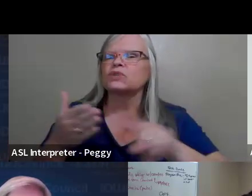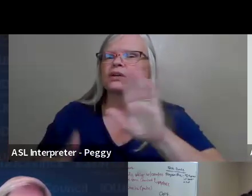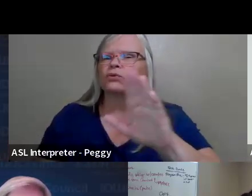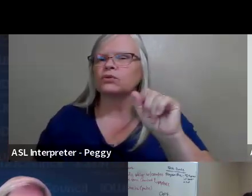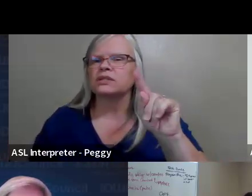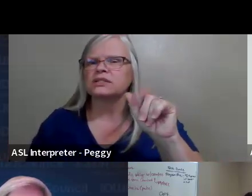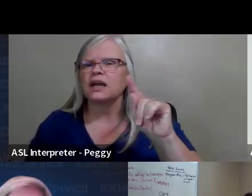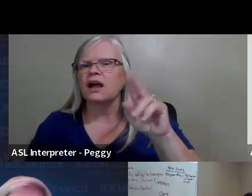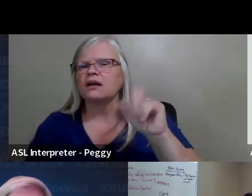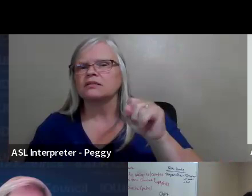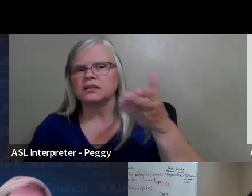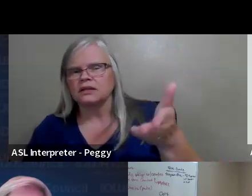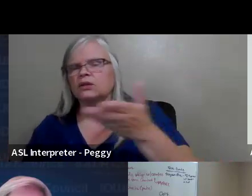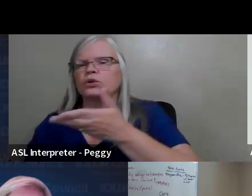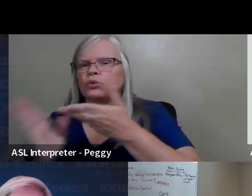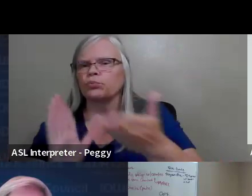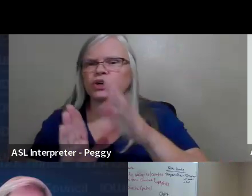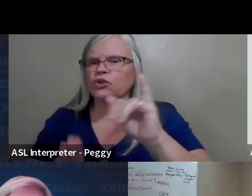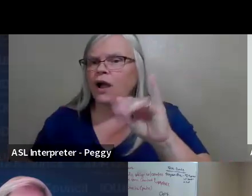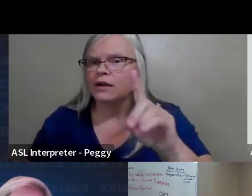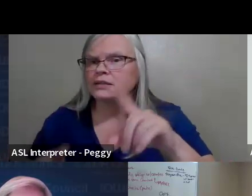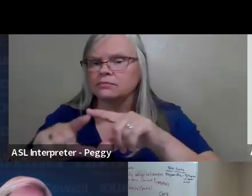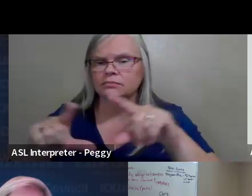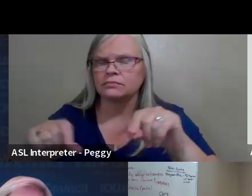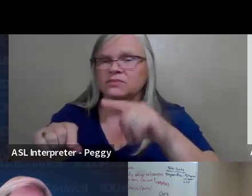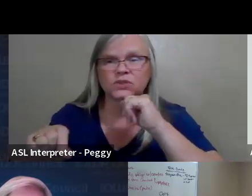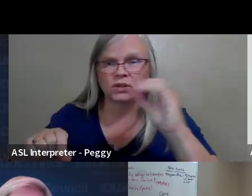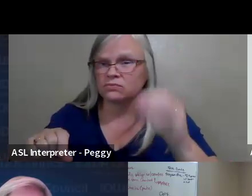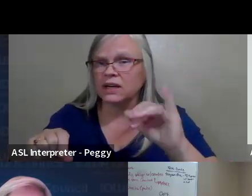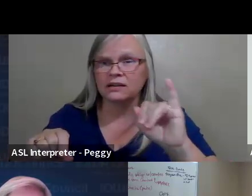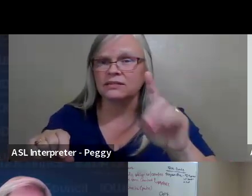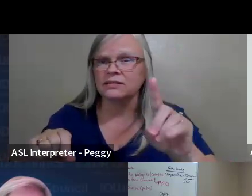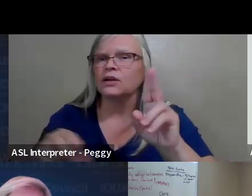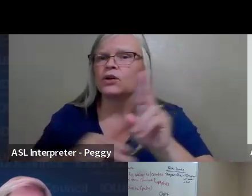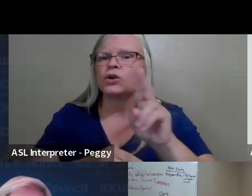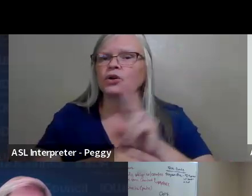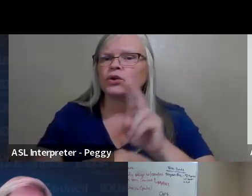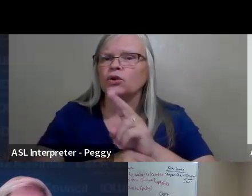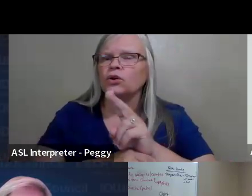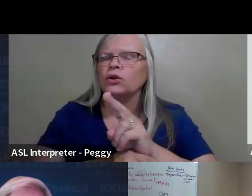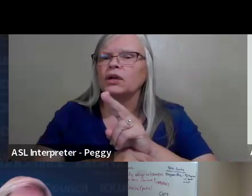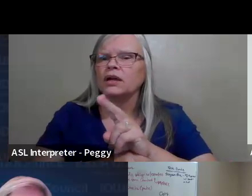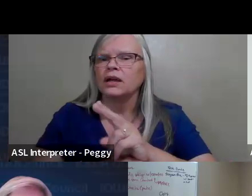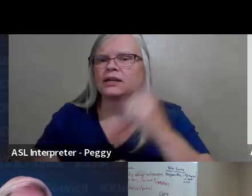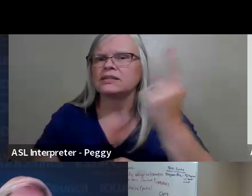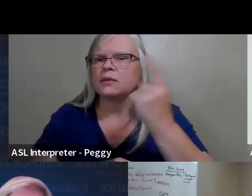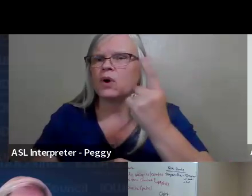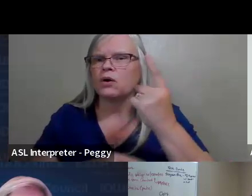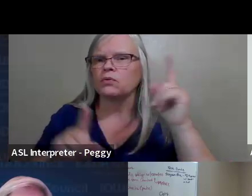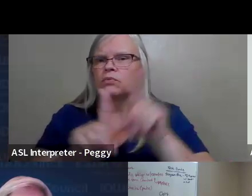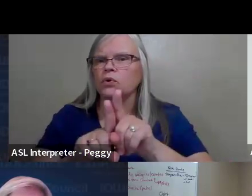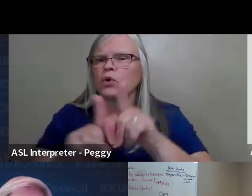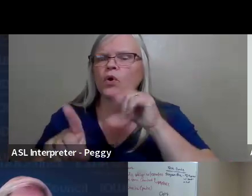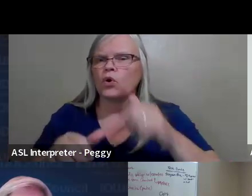there. Like I said, make sure to bring ID. Even if you don't have ID, you can use an attester, which would be somebody that lives in the